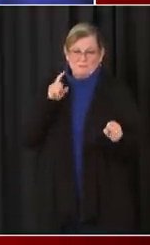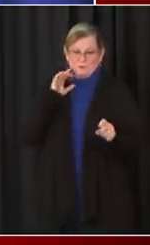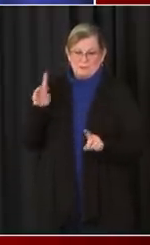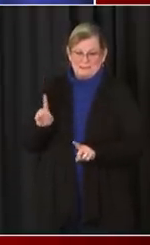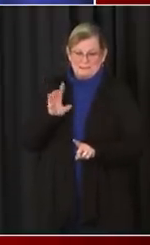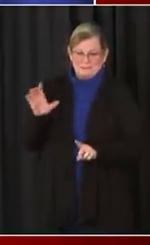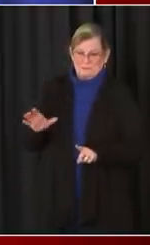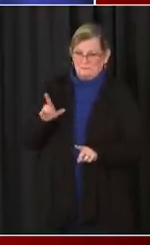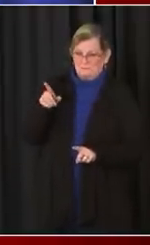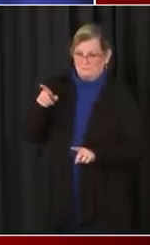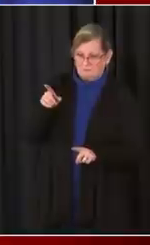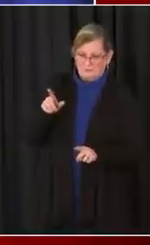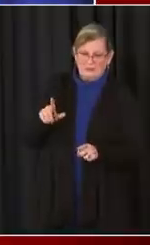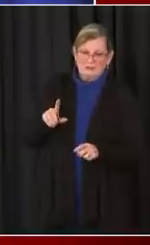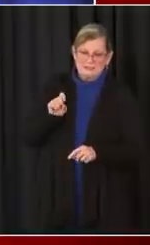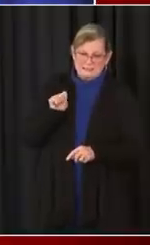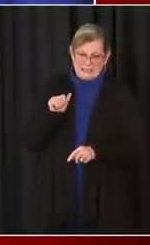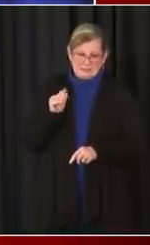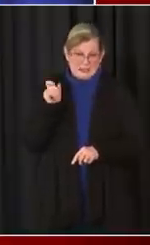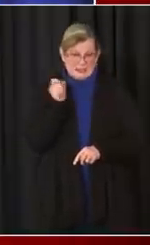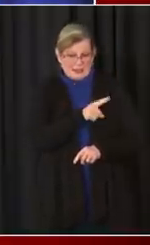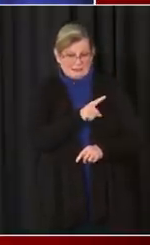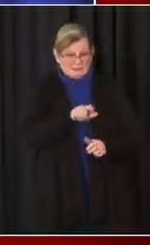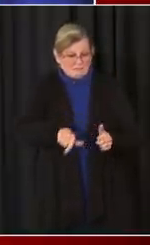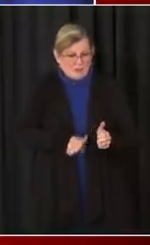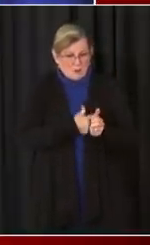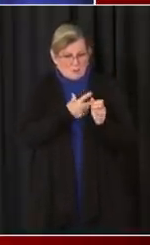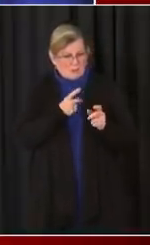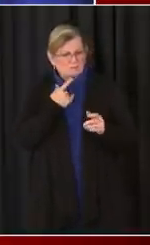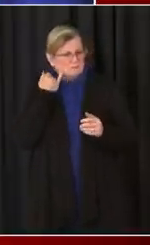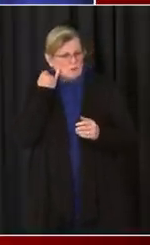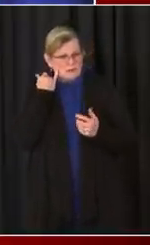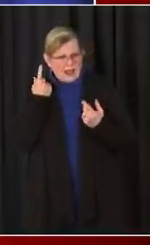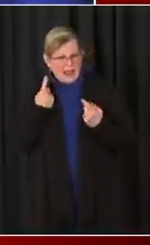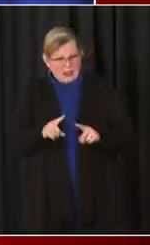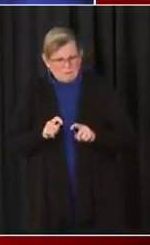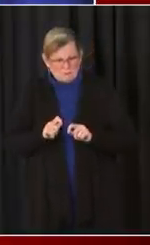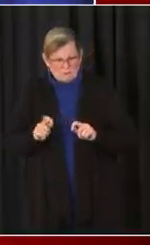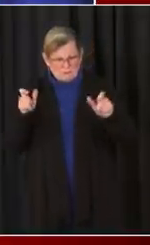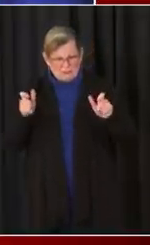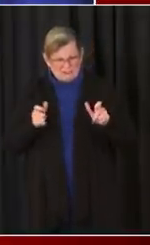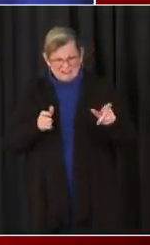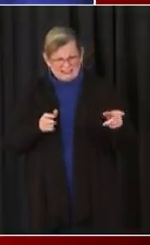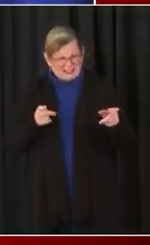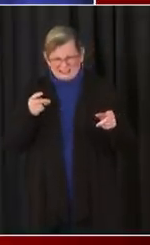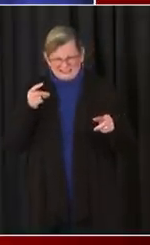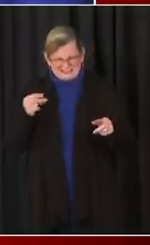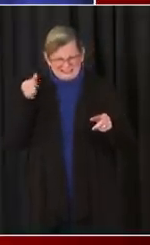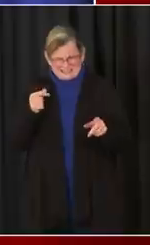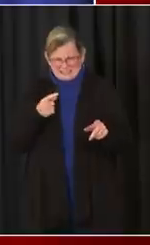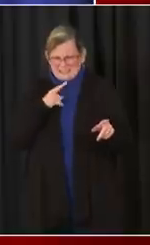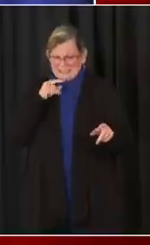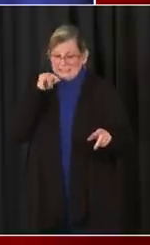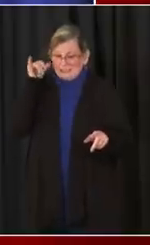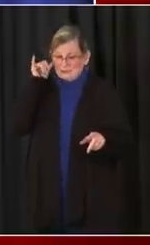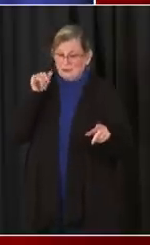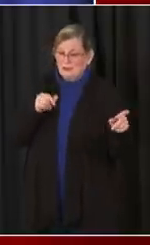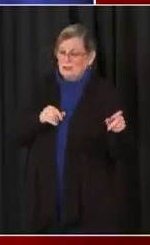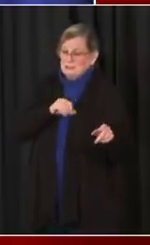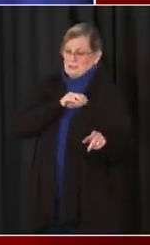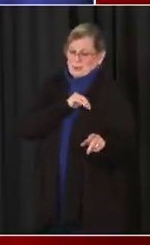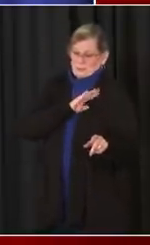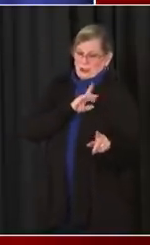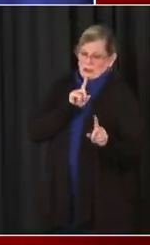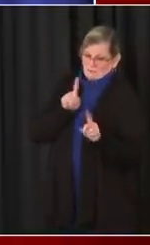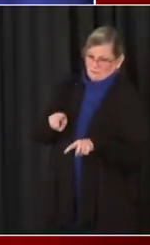just so people are kind of aware that things could happen quickly, because obviously you did a curfew like that yesterday, right? We